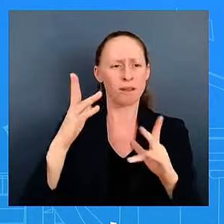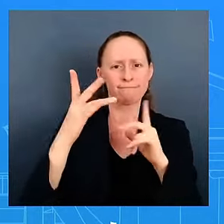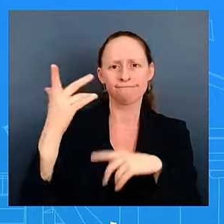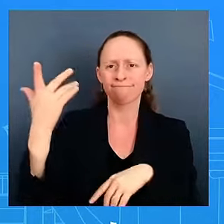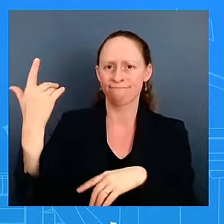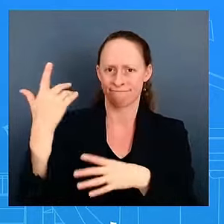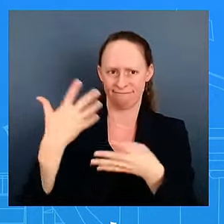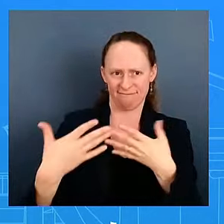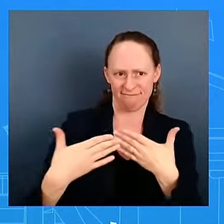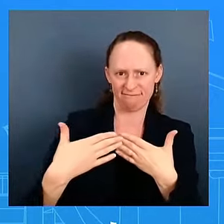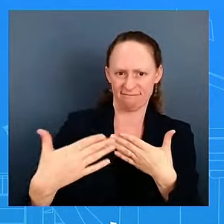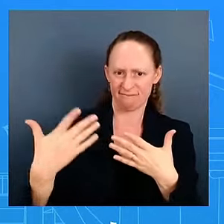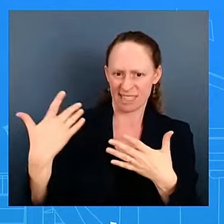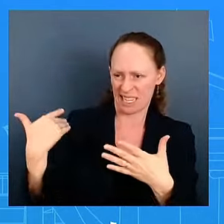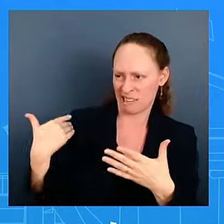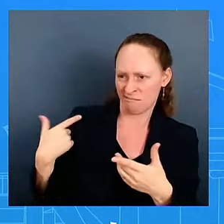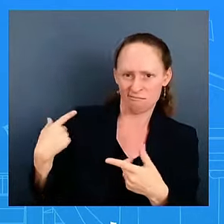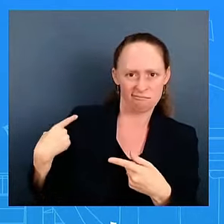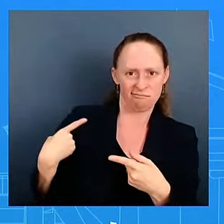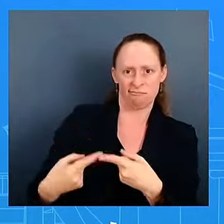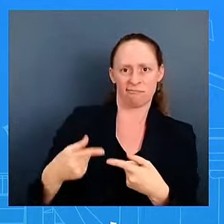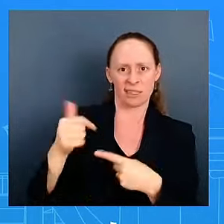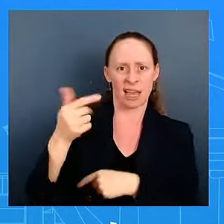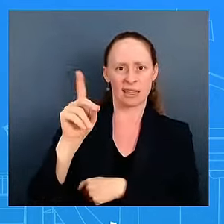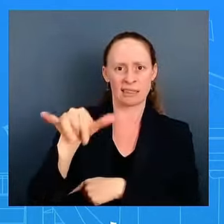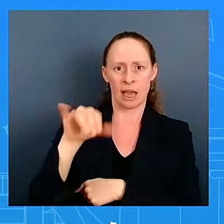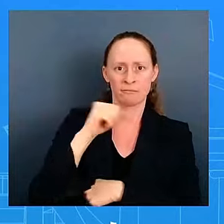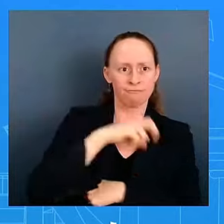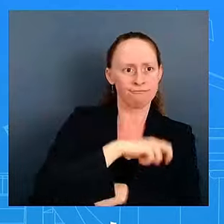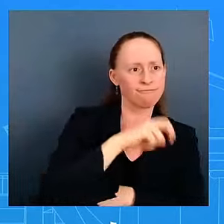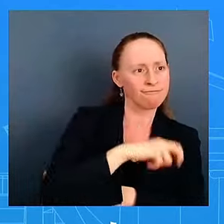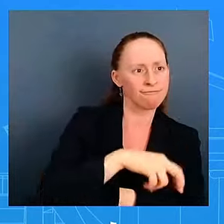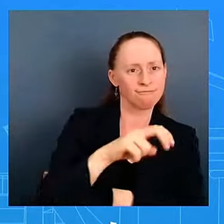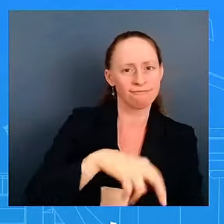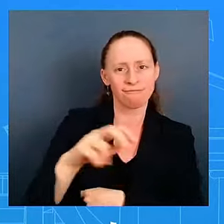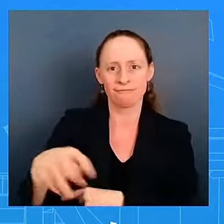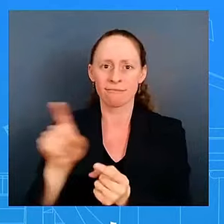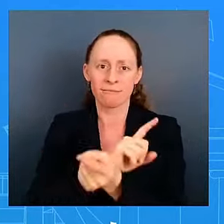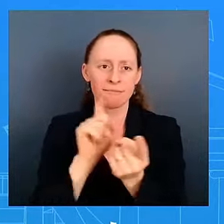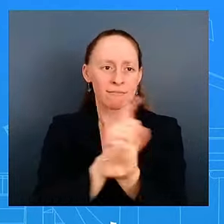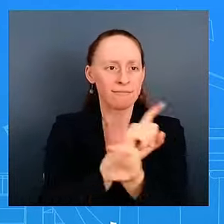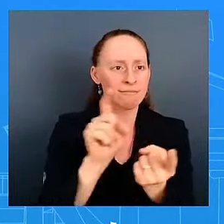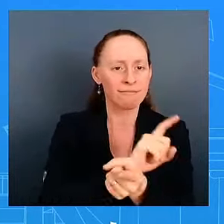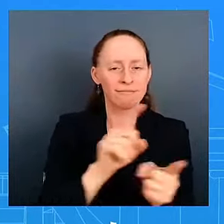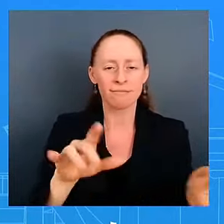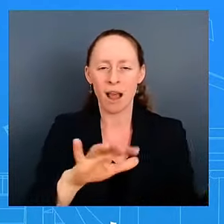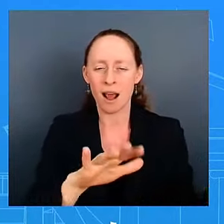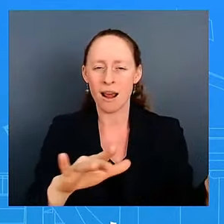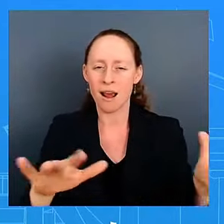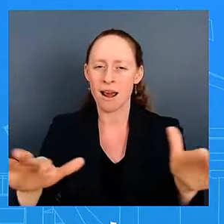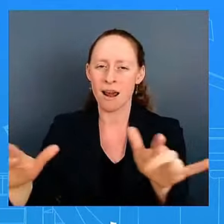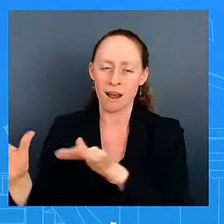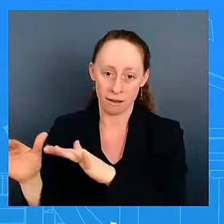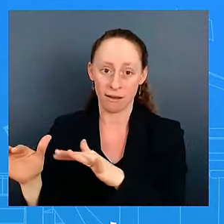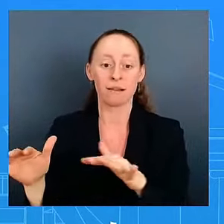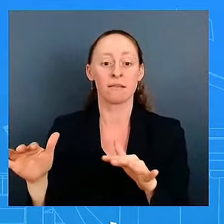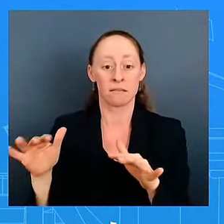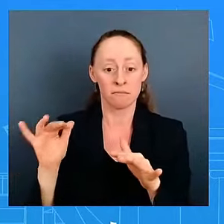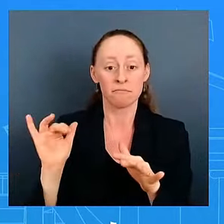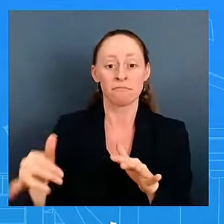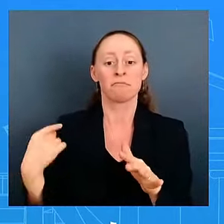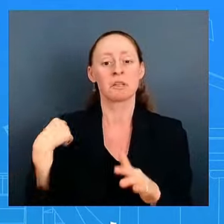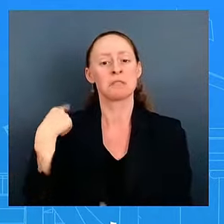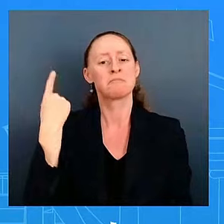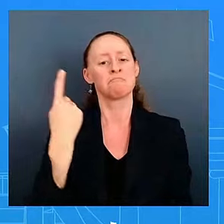debate. Those engagements, whenever the President travels, whether it's part of the campaign or official travel, there are